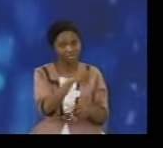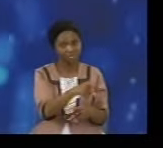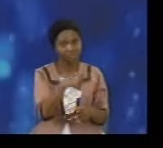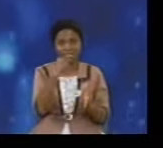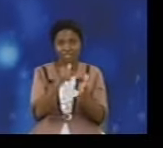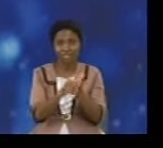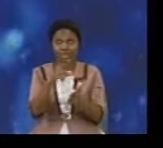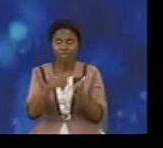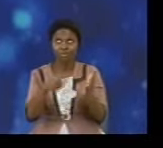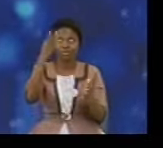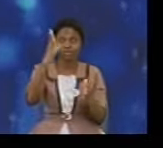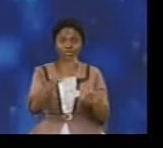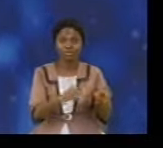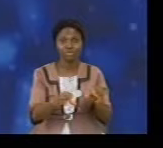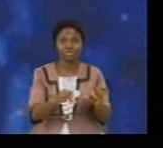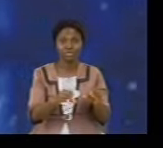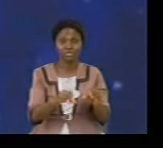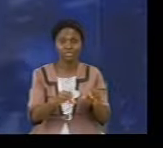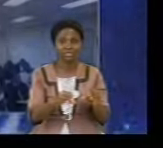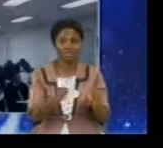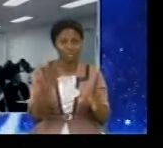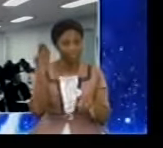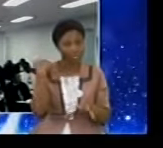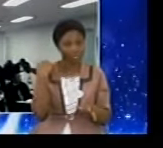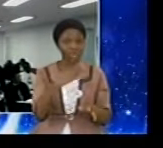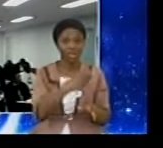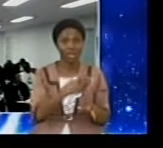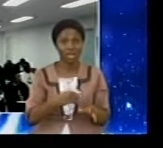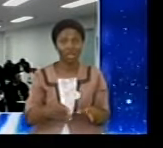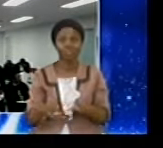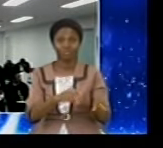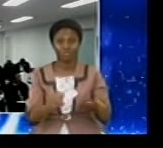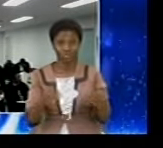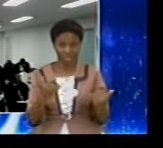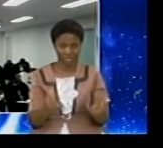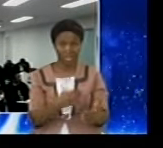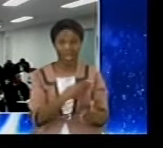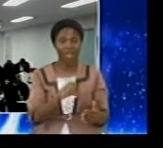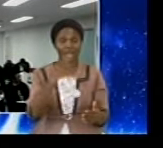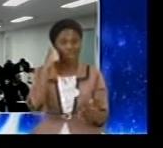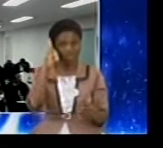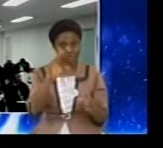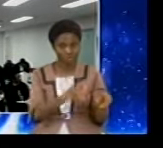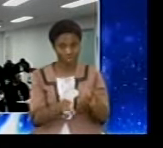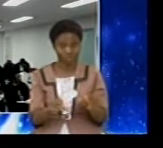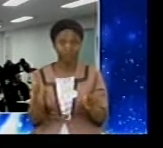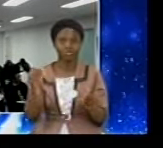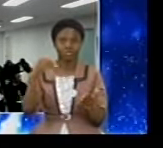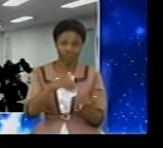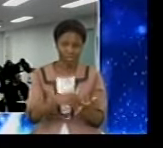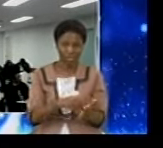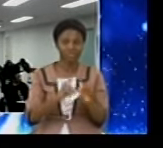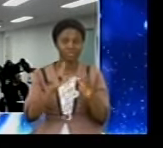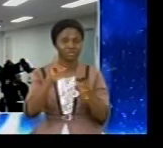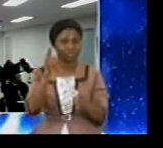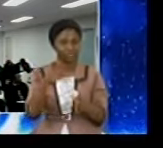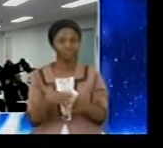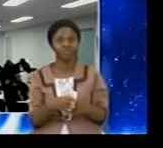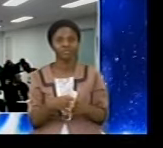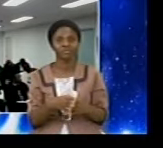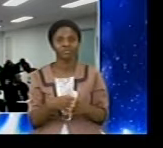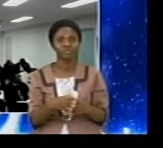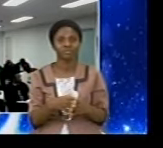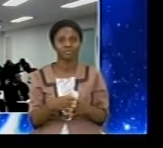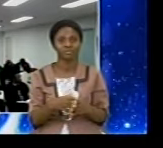is doing and what God will yet do. They are nothing short of signs and wonders. Look at that